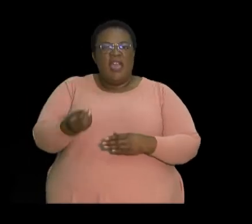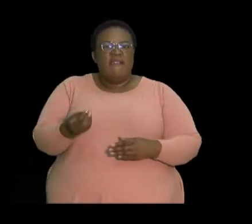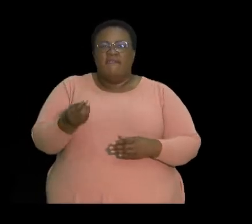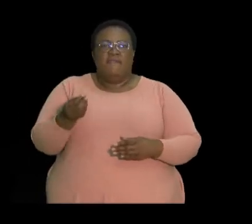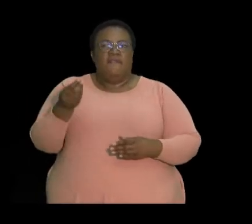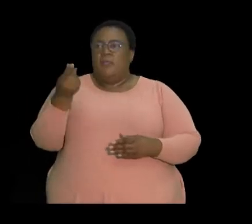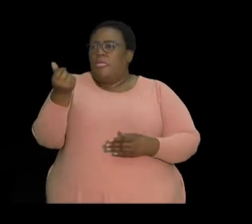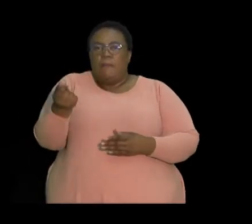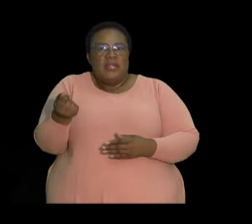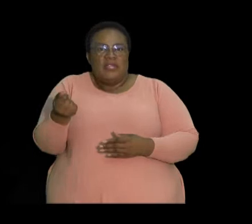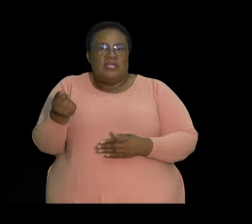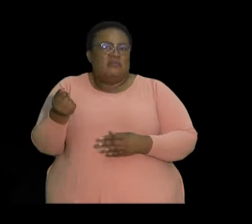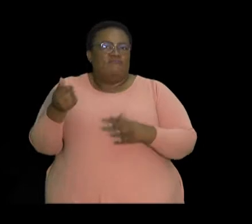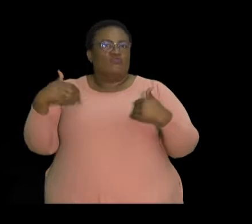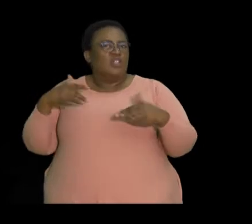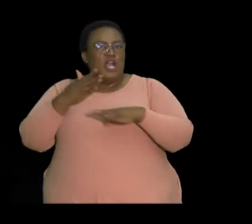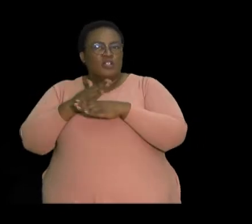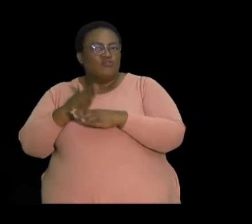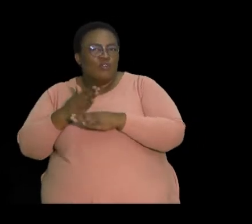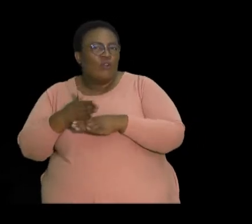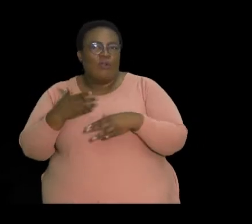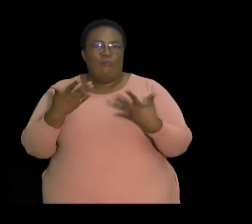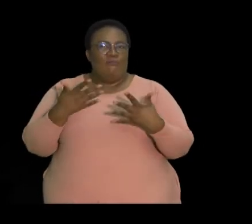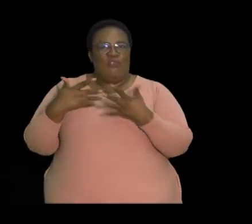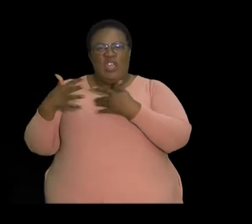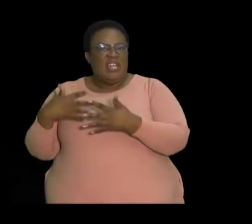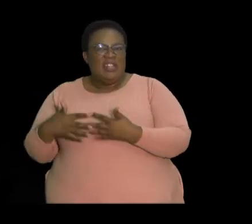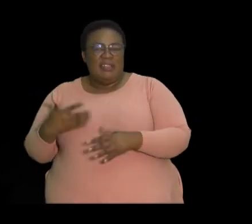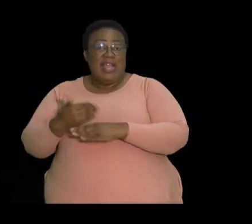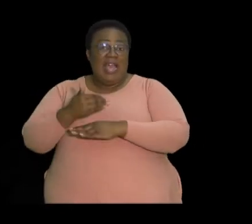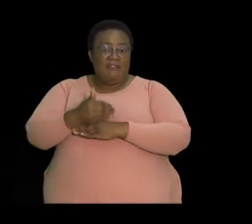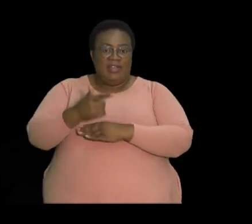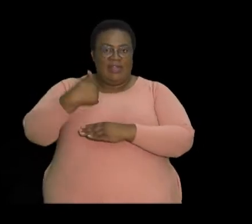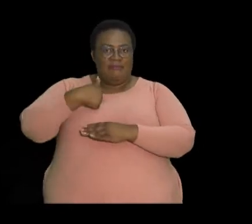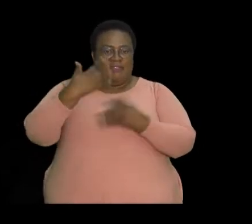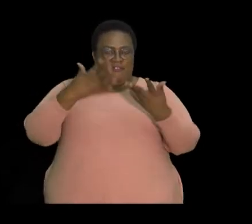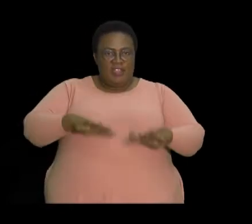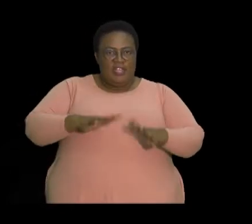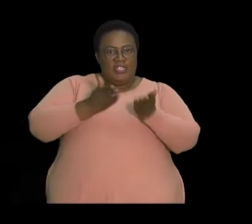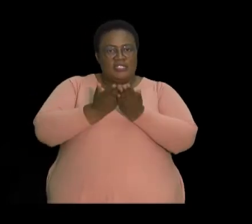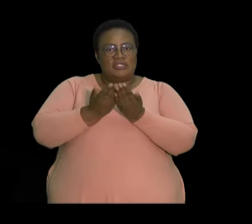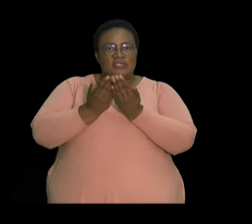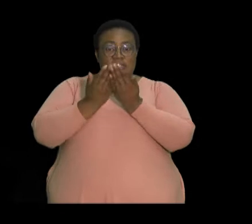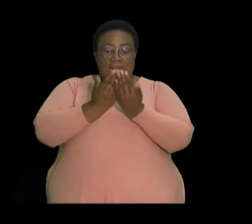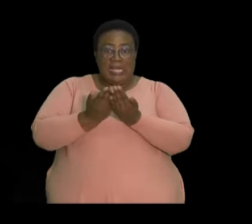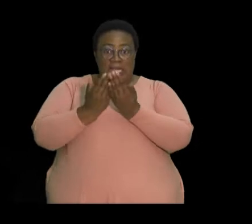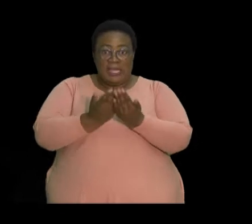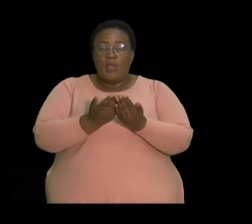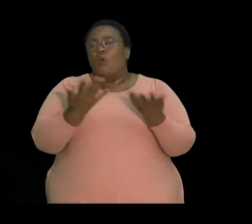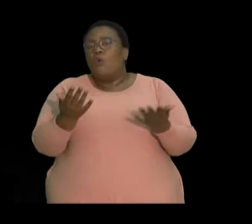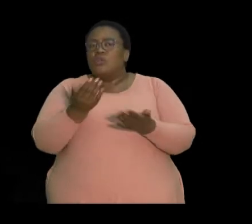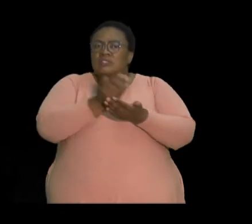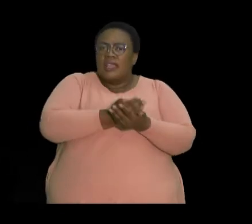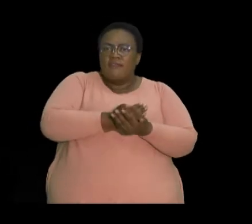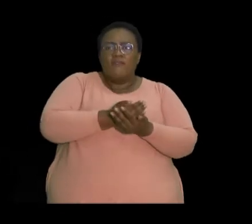my job after studying all those years, or do I just want to save up just so that maybe I can have a